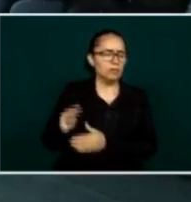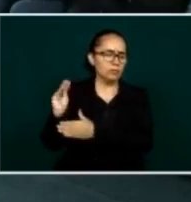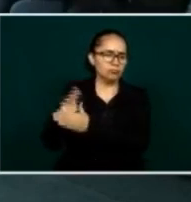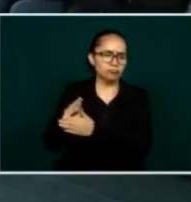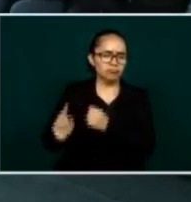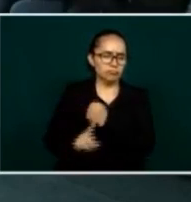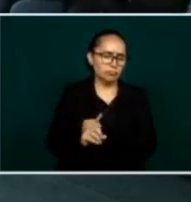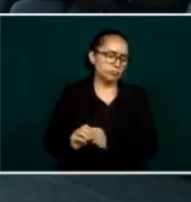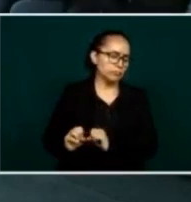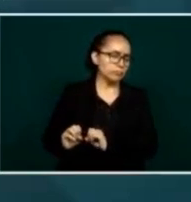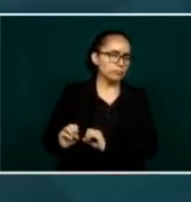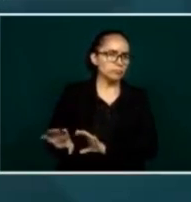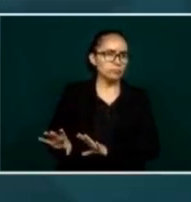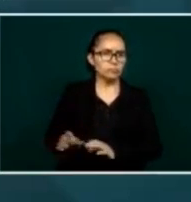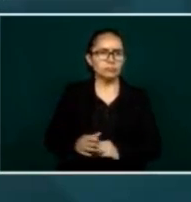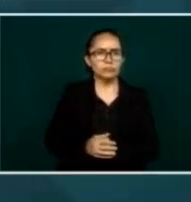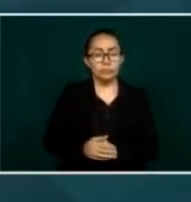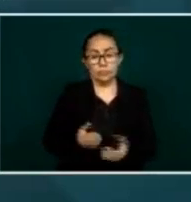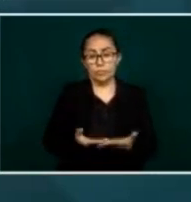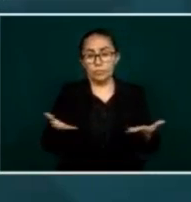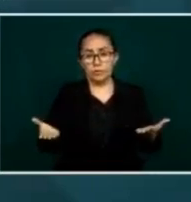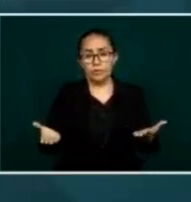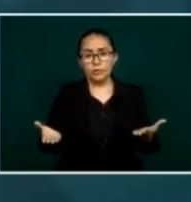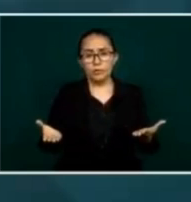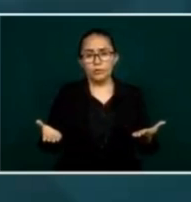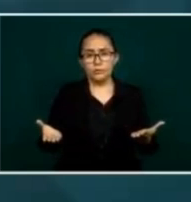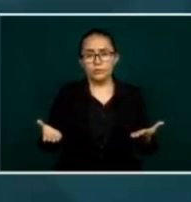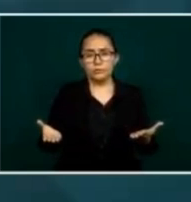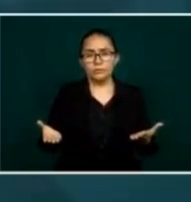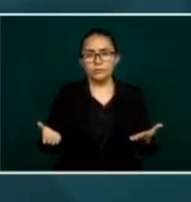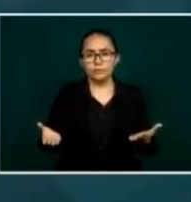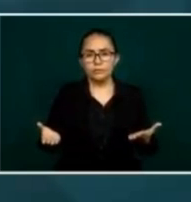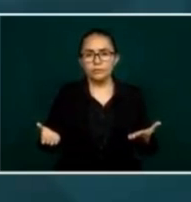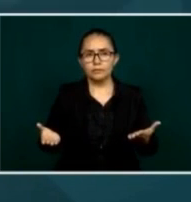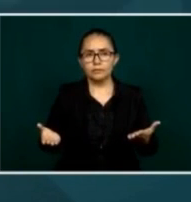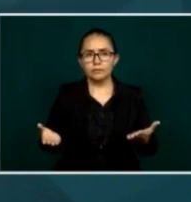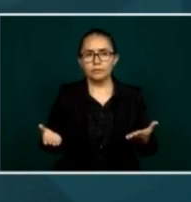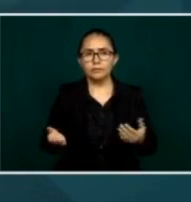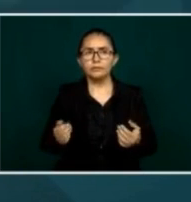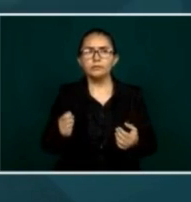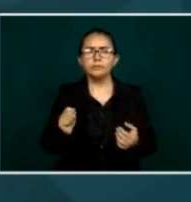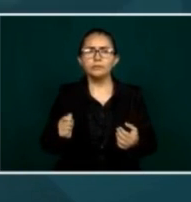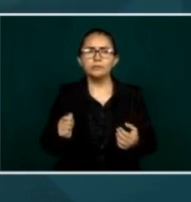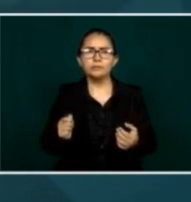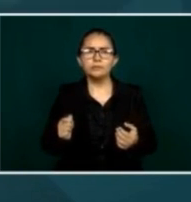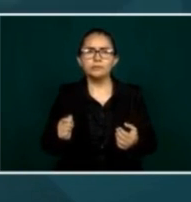directly per the president. Now it's on a daily basis.